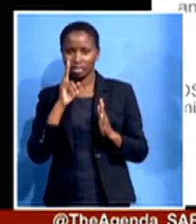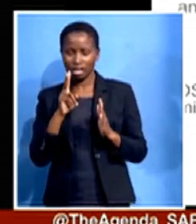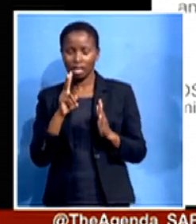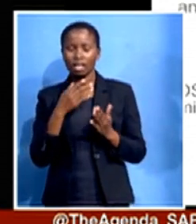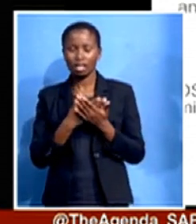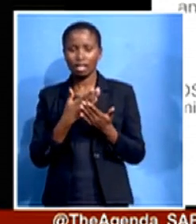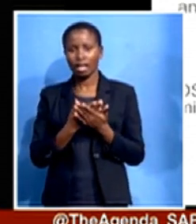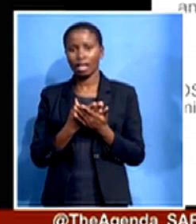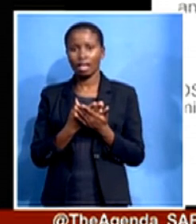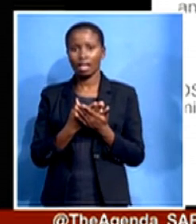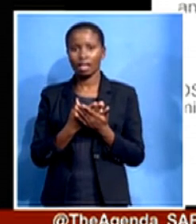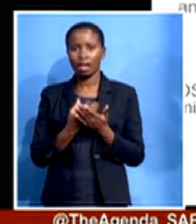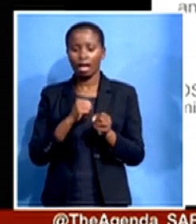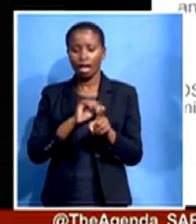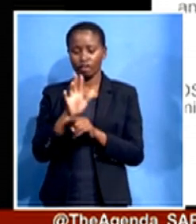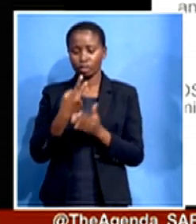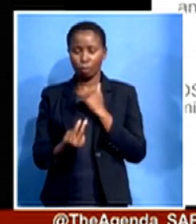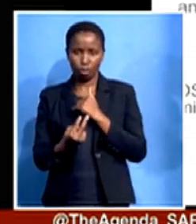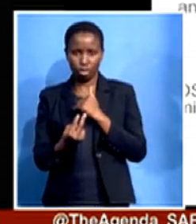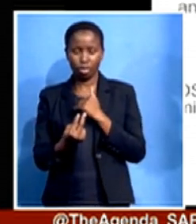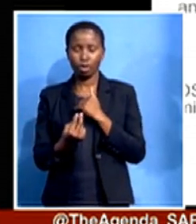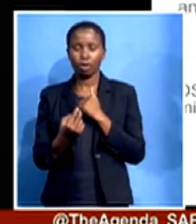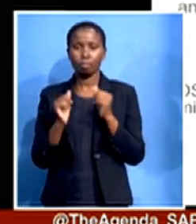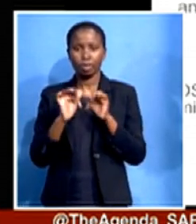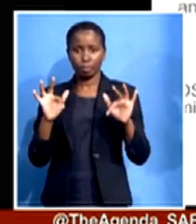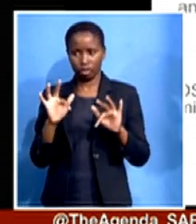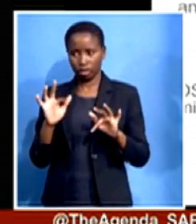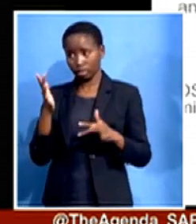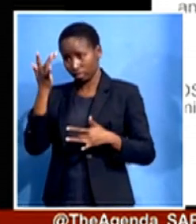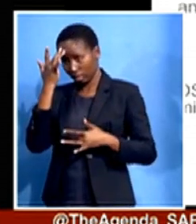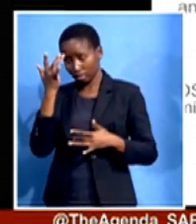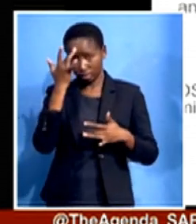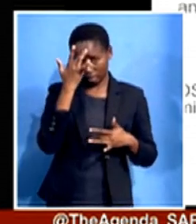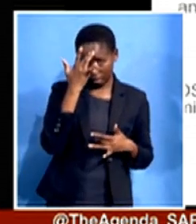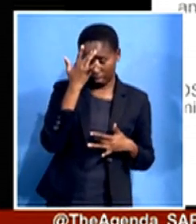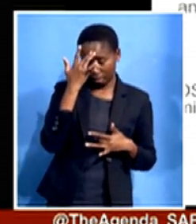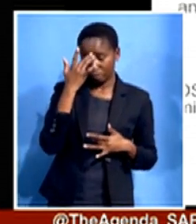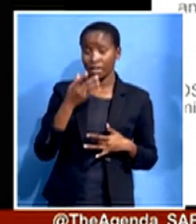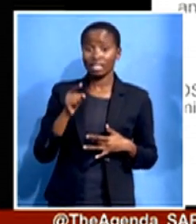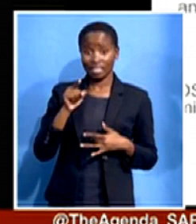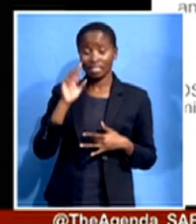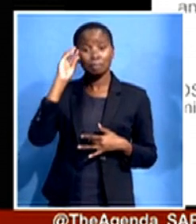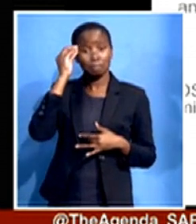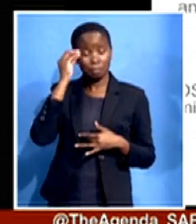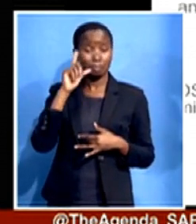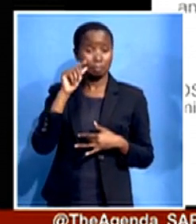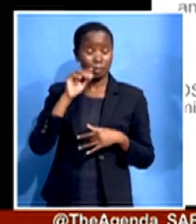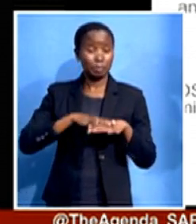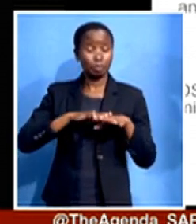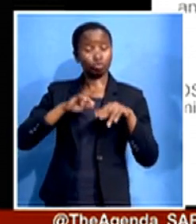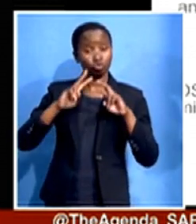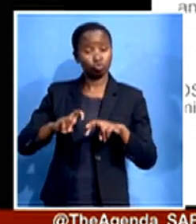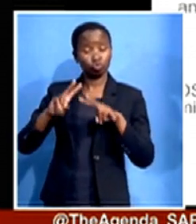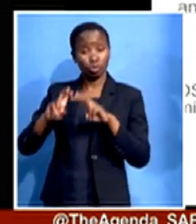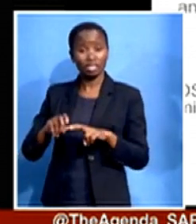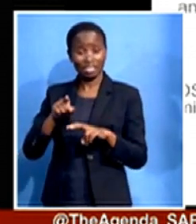wave infected people. And this is now a very interesting further study that then could be used to see how you can